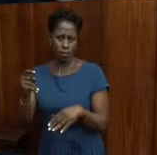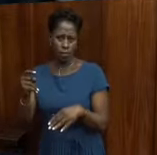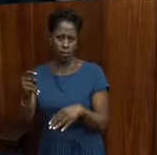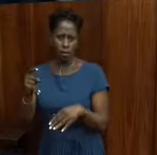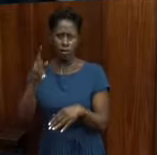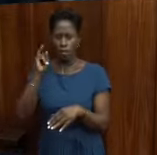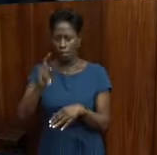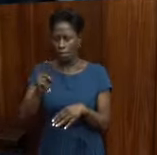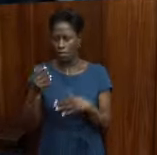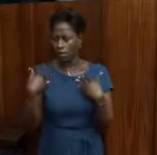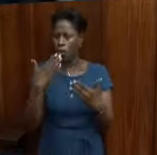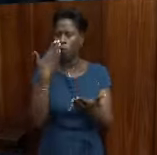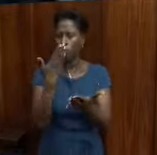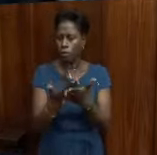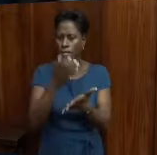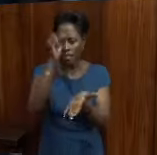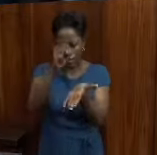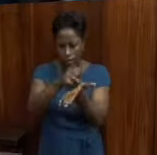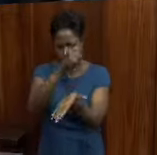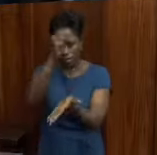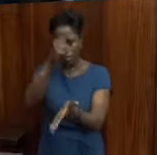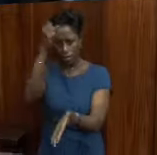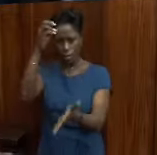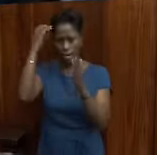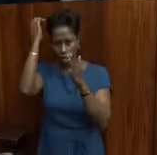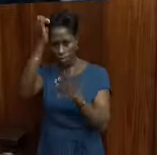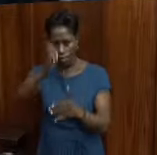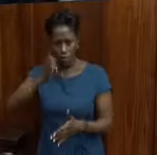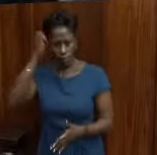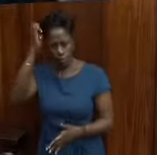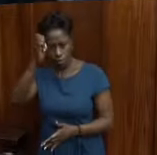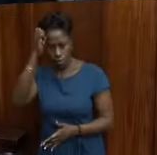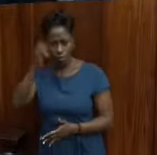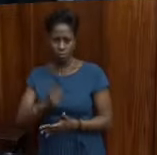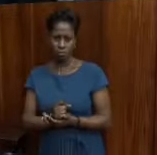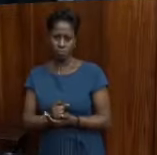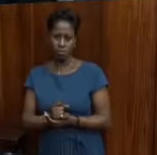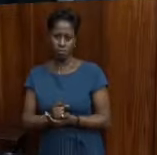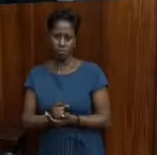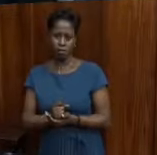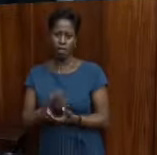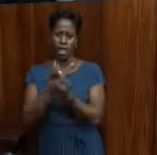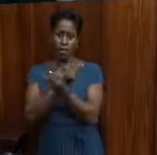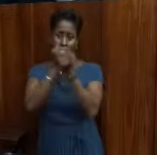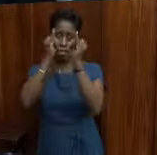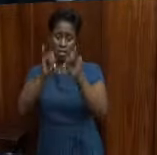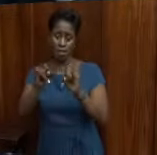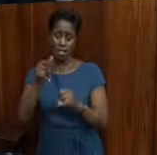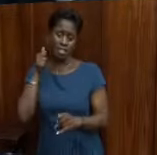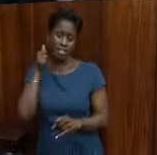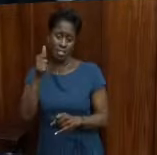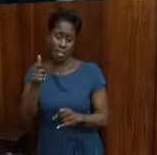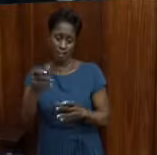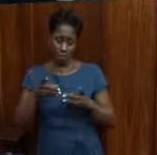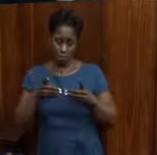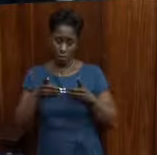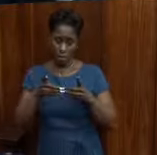secondary education, where independent and self-directed learning is free